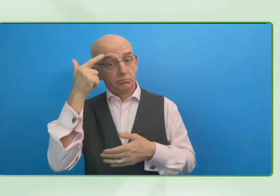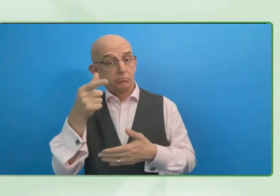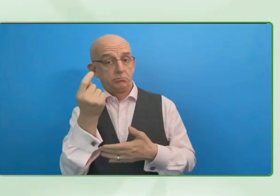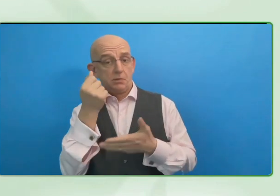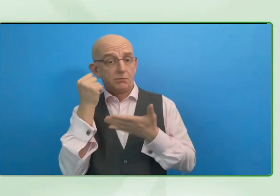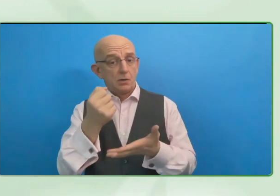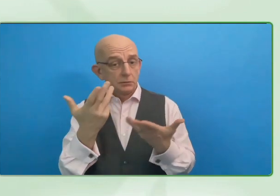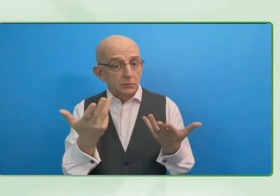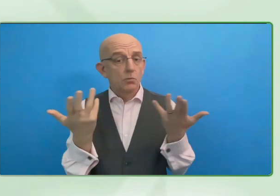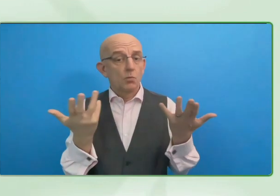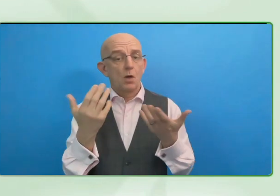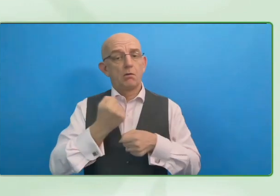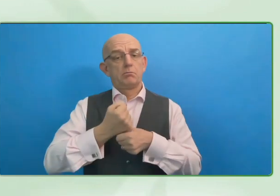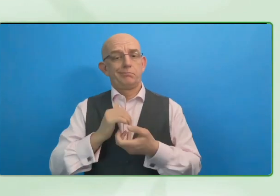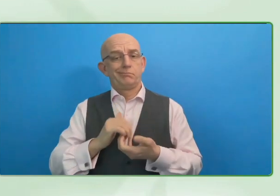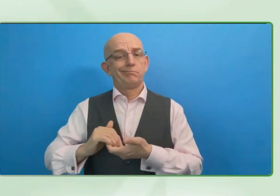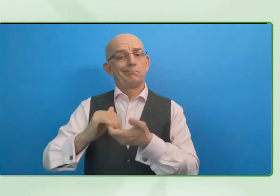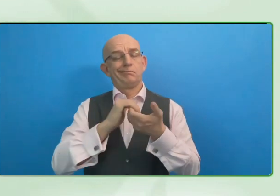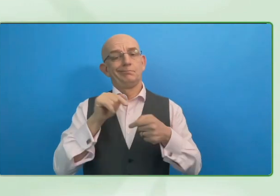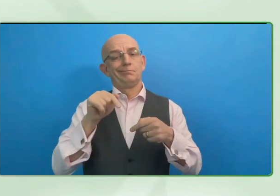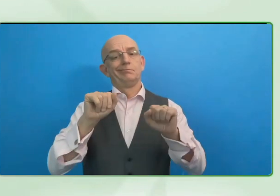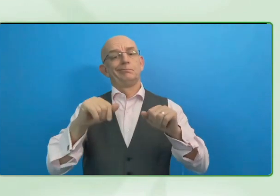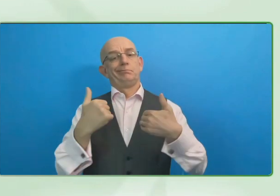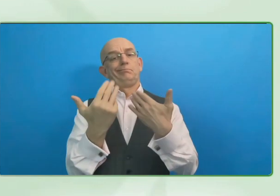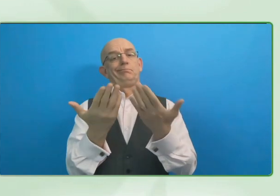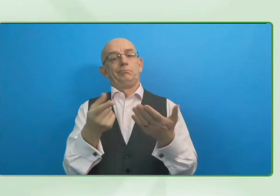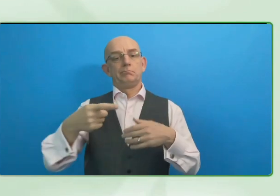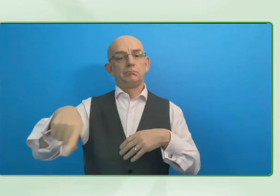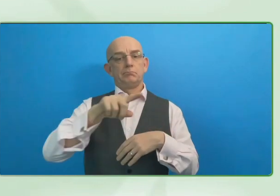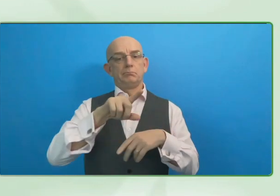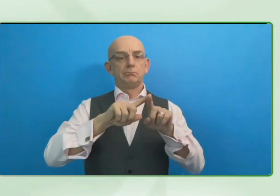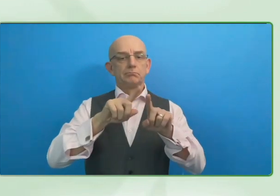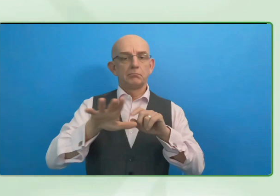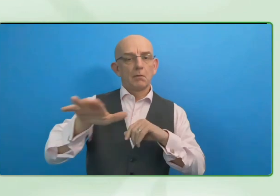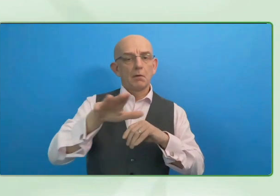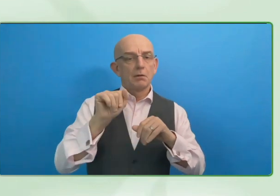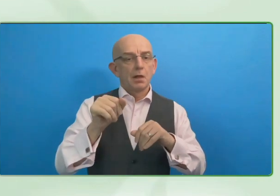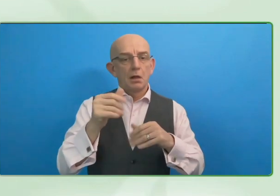to the local market? How do you see this? Thank you so much.